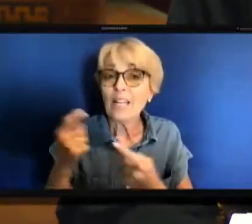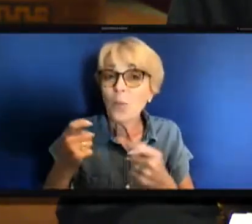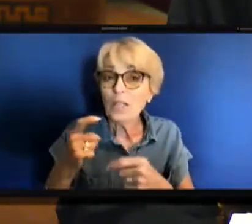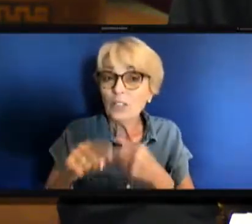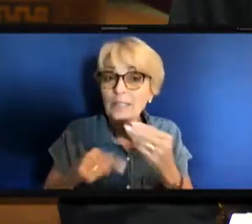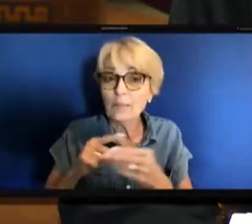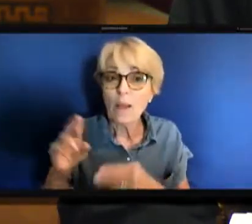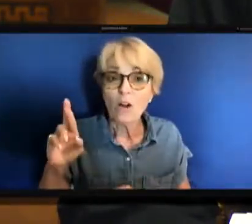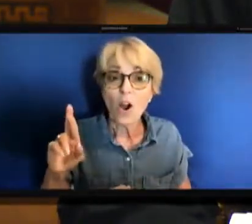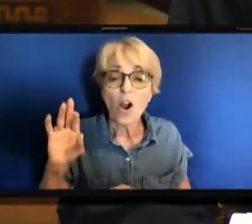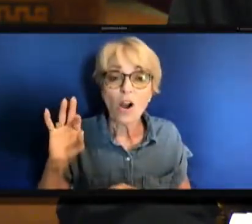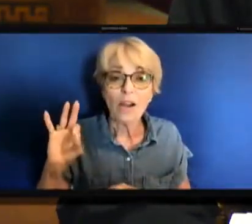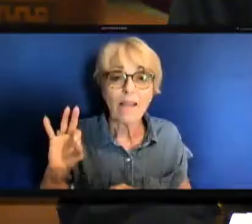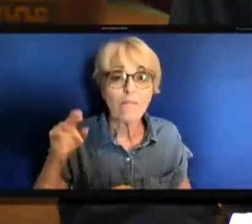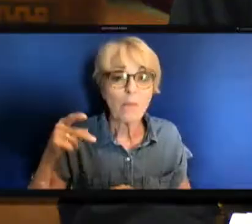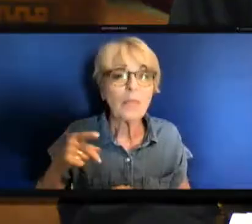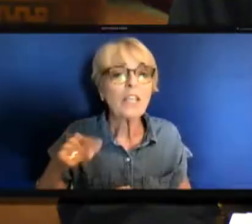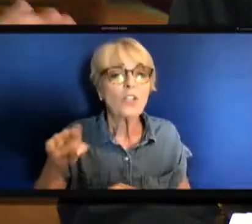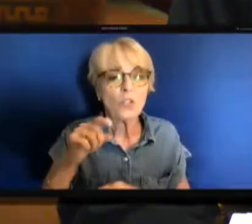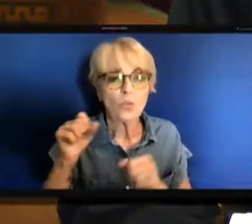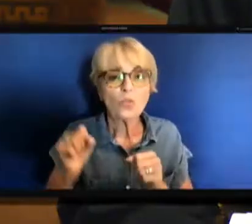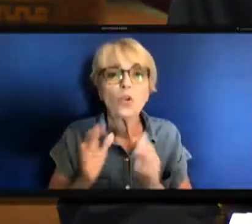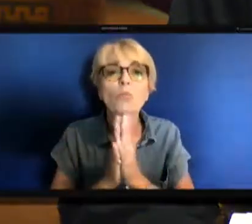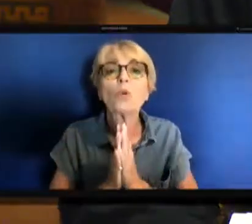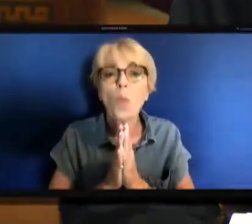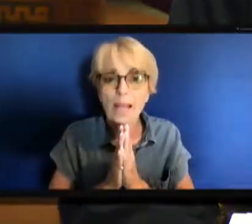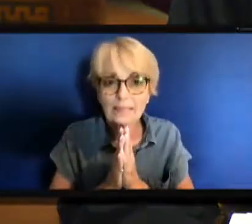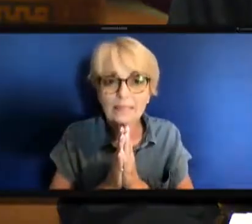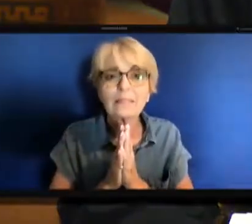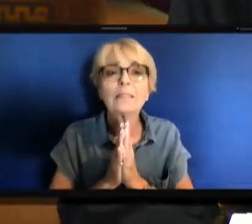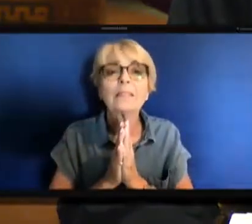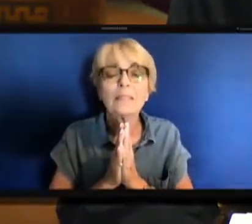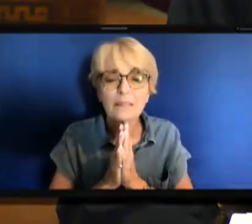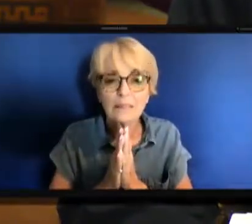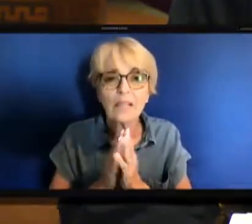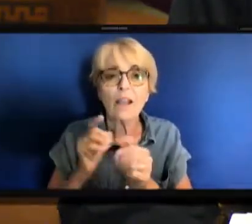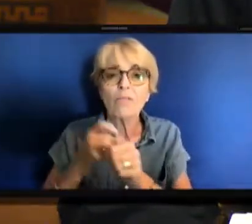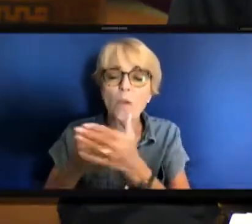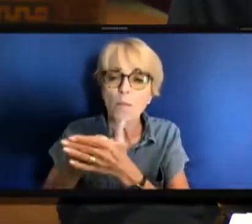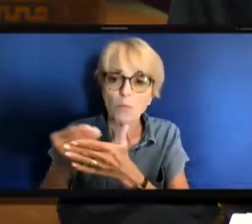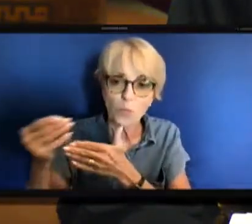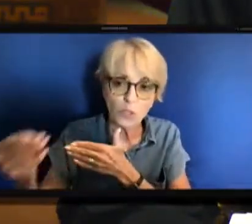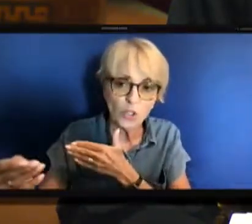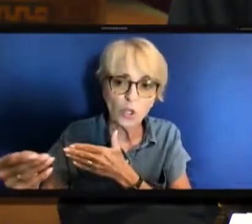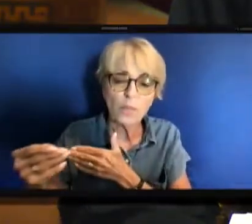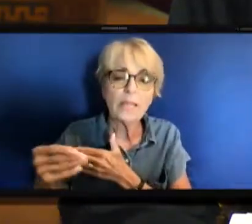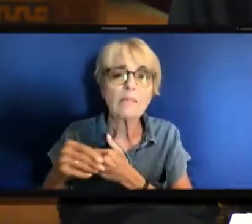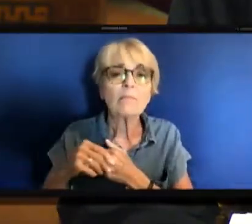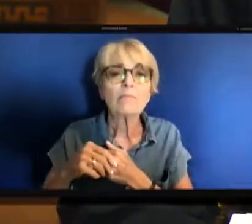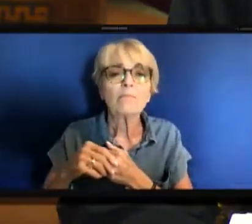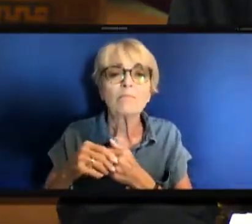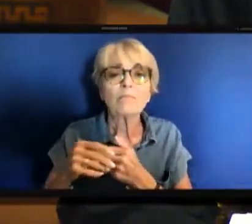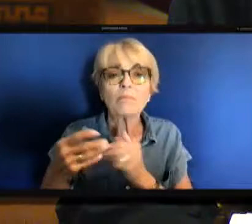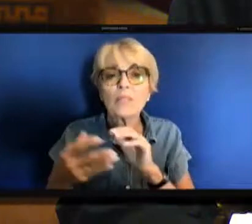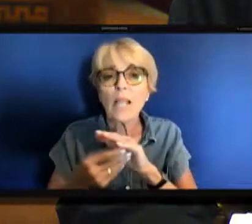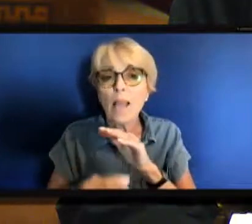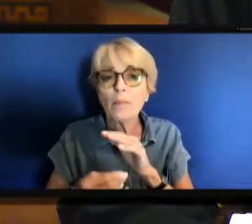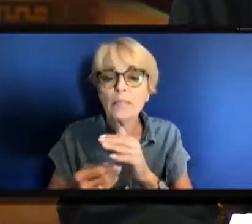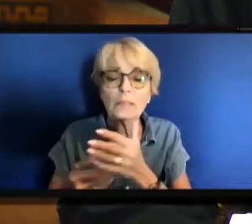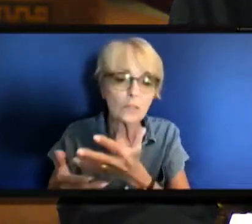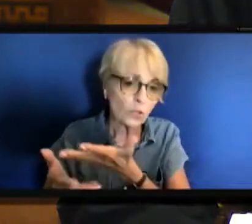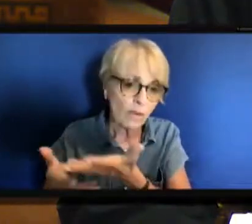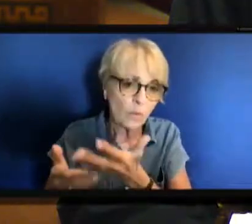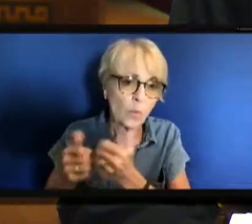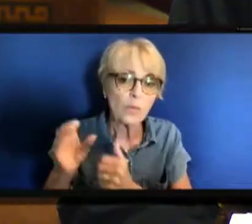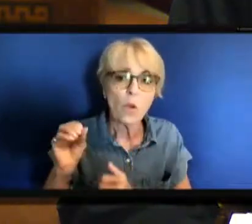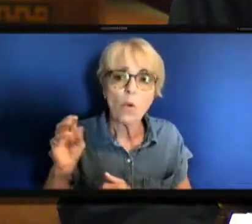RFP, you all would be able to request from procurement copies or conversation with OMB and the selection